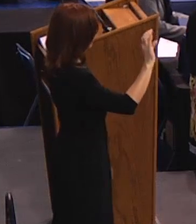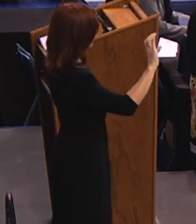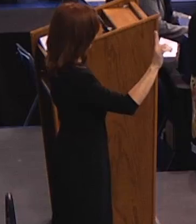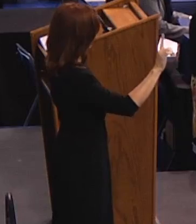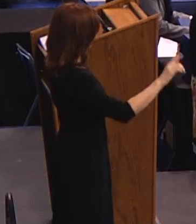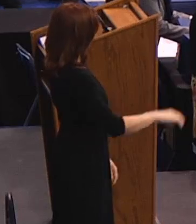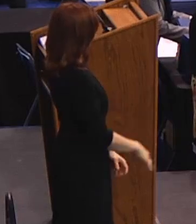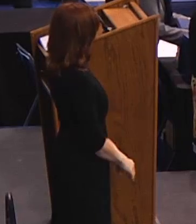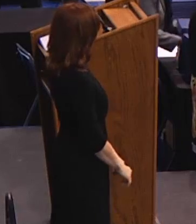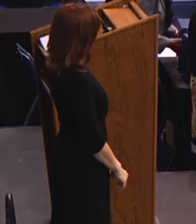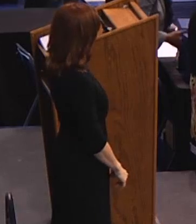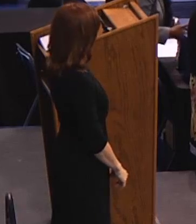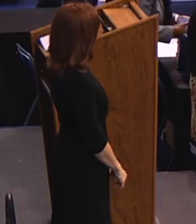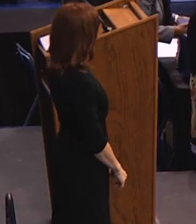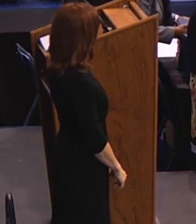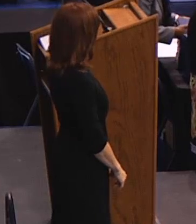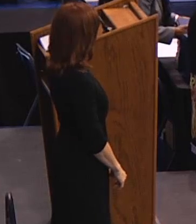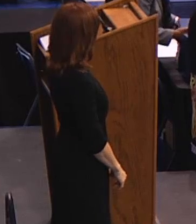laude.